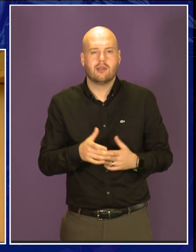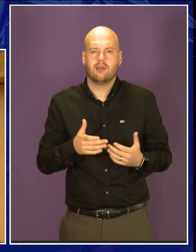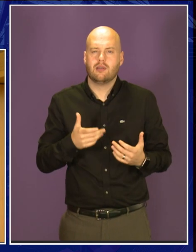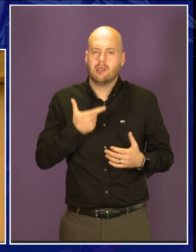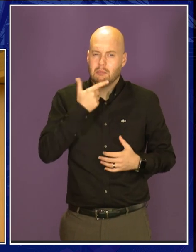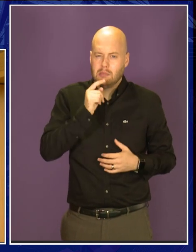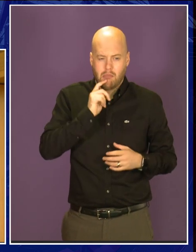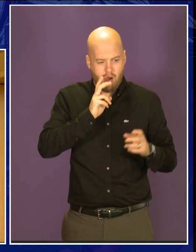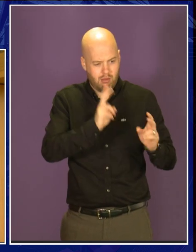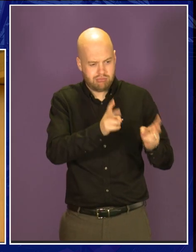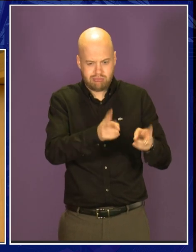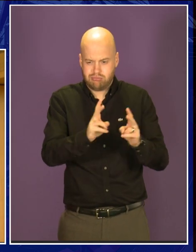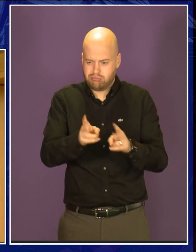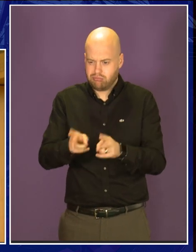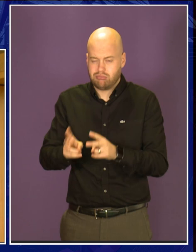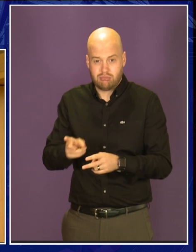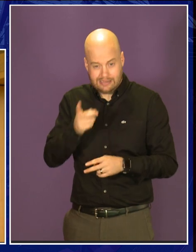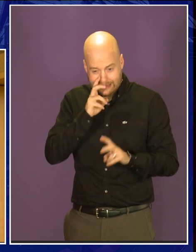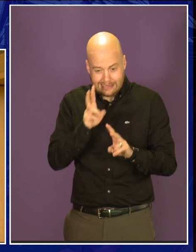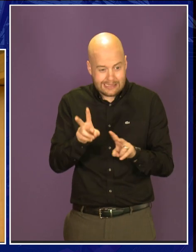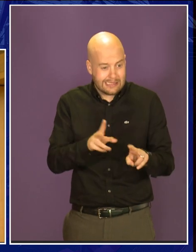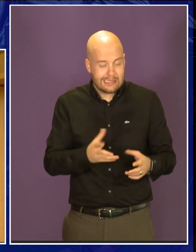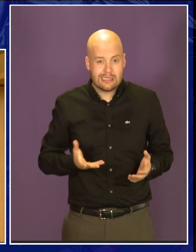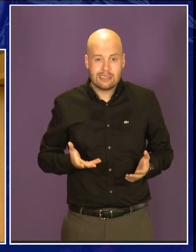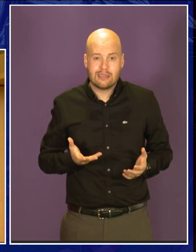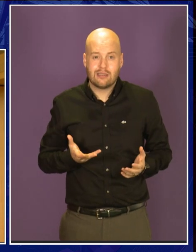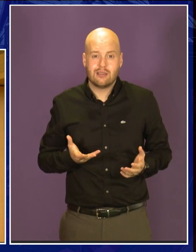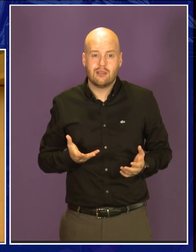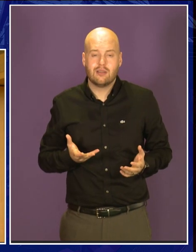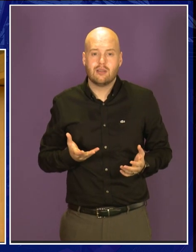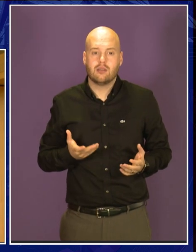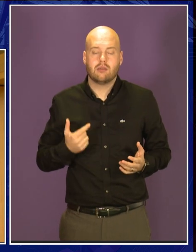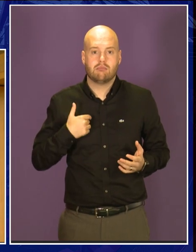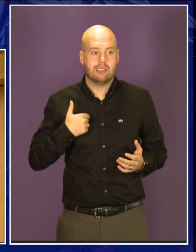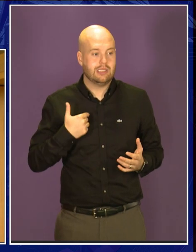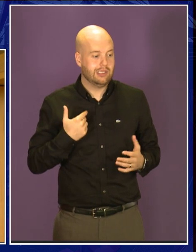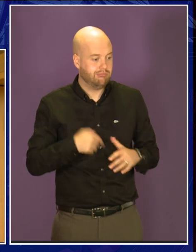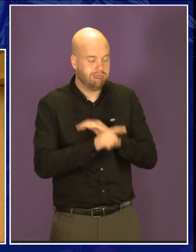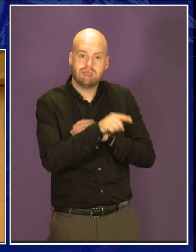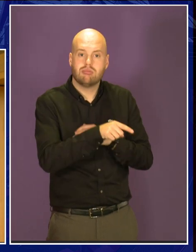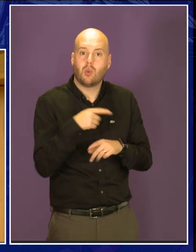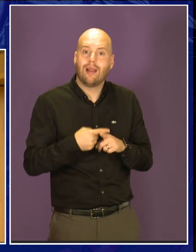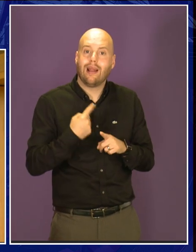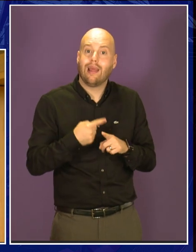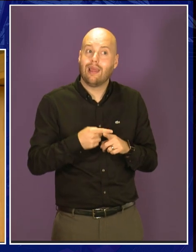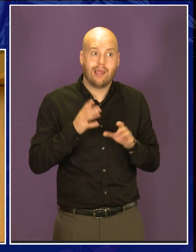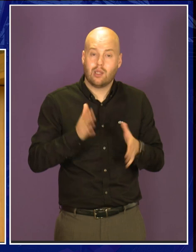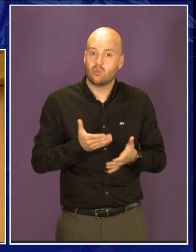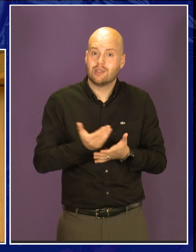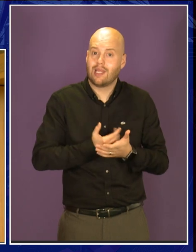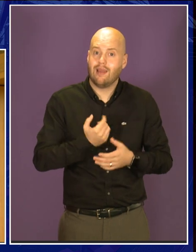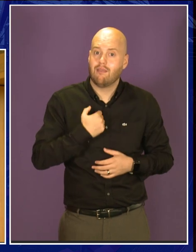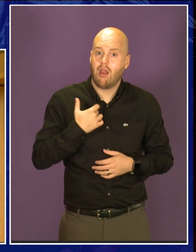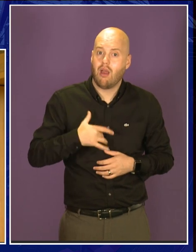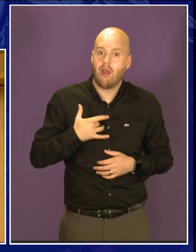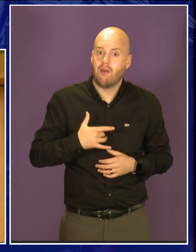people were dying all around us. And moving quickly was saving your lives. And you didn't know if I